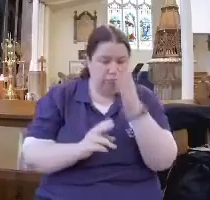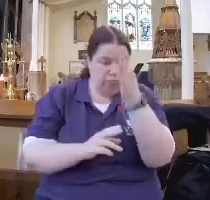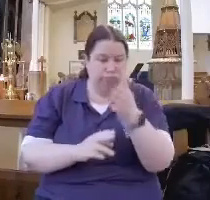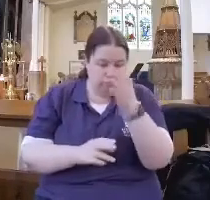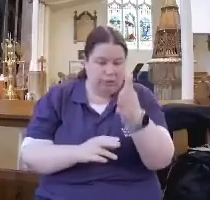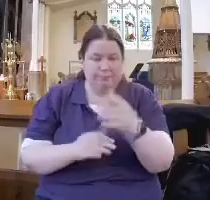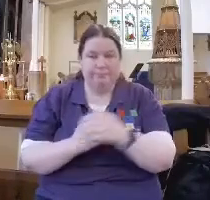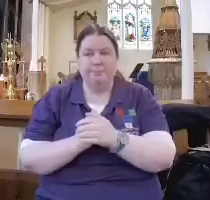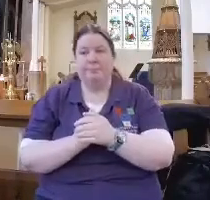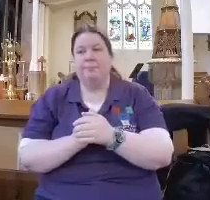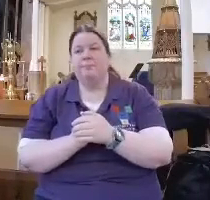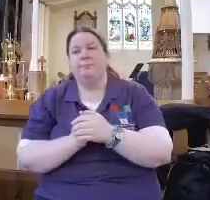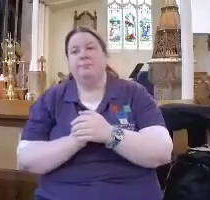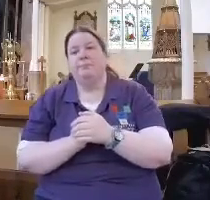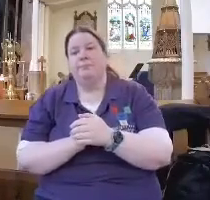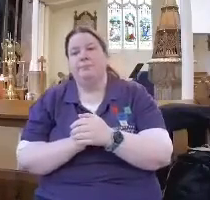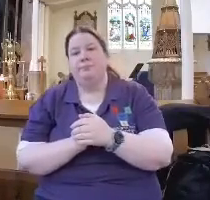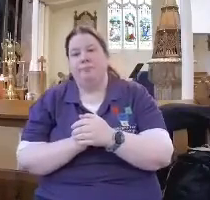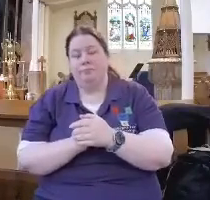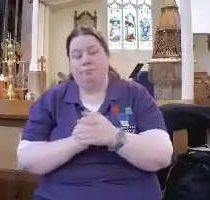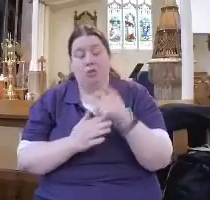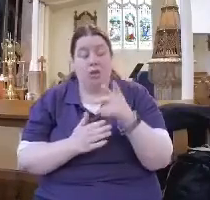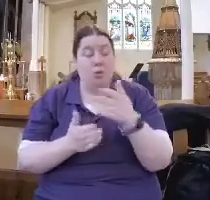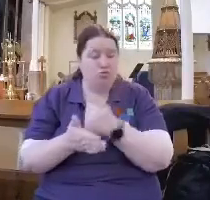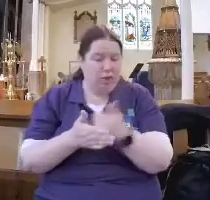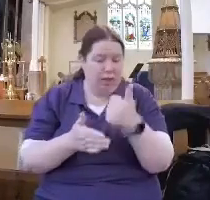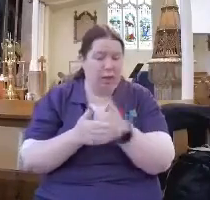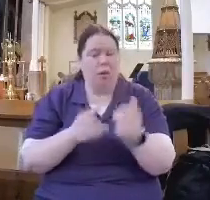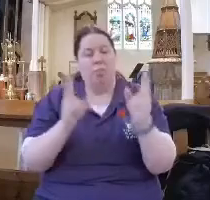rhythm is a regular theme.